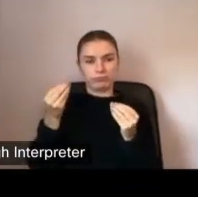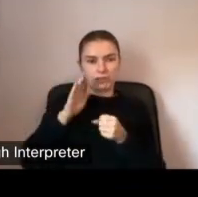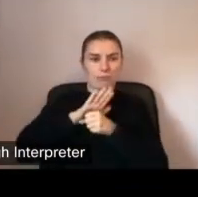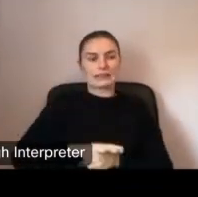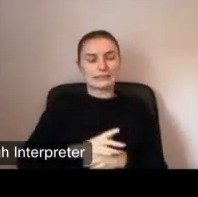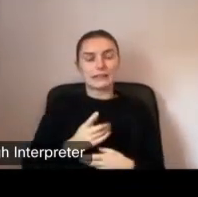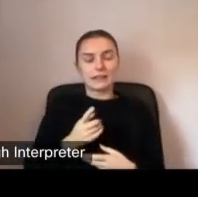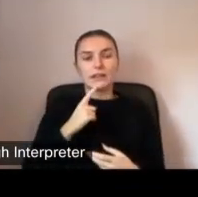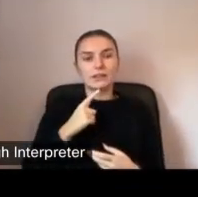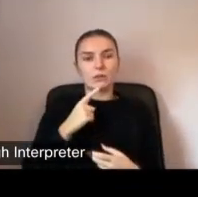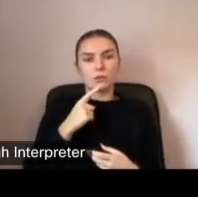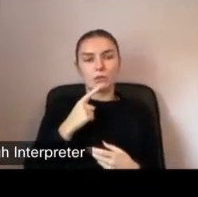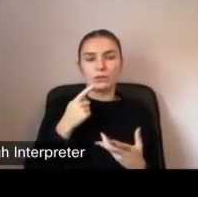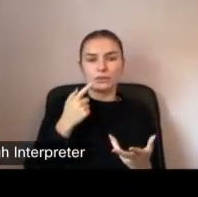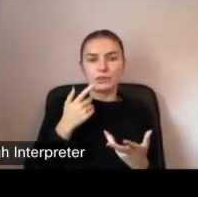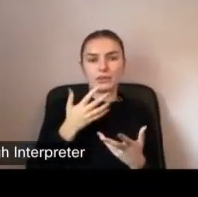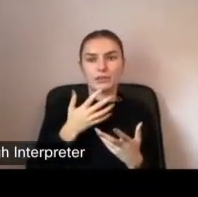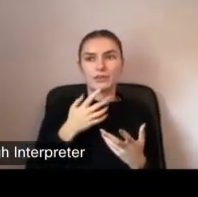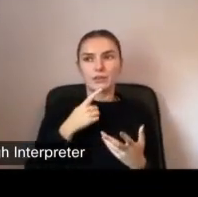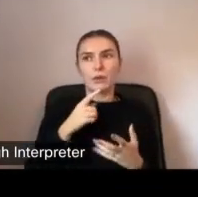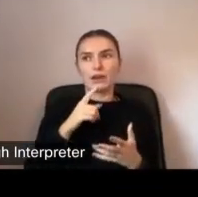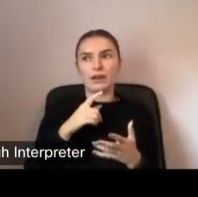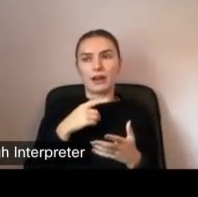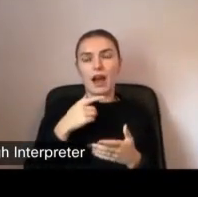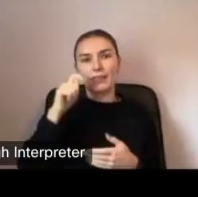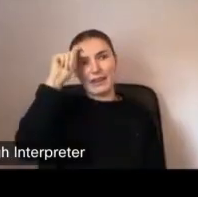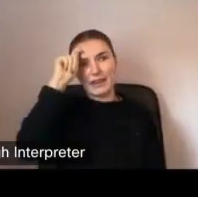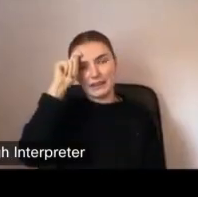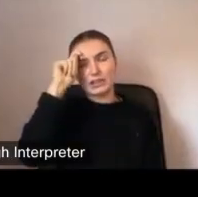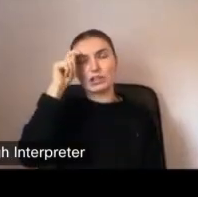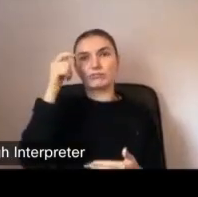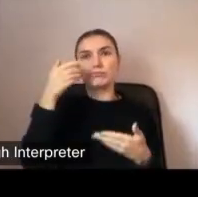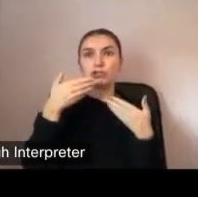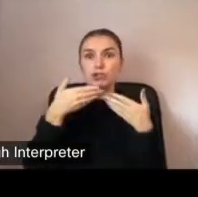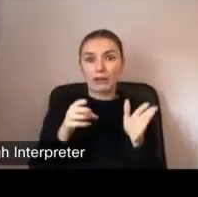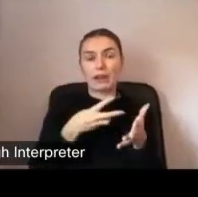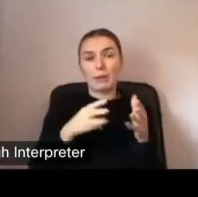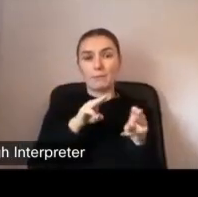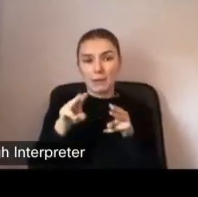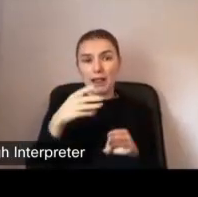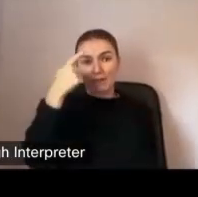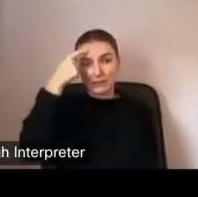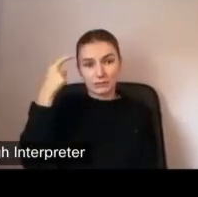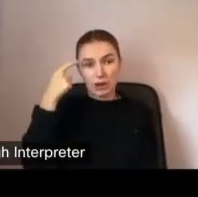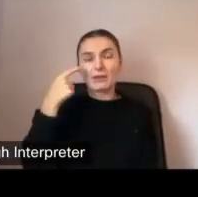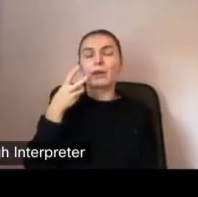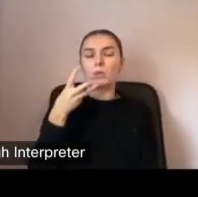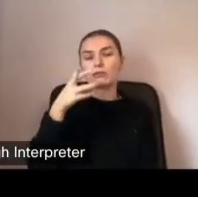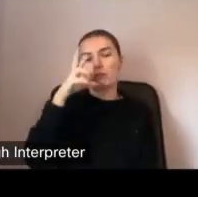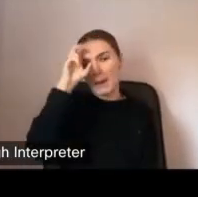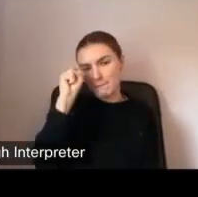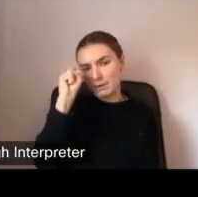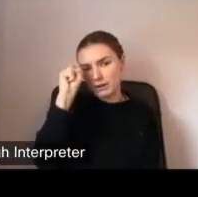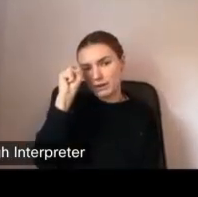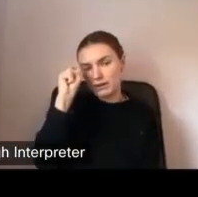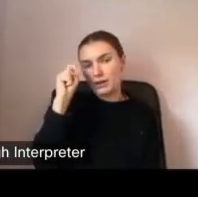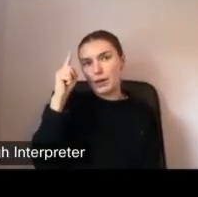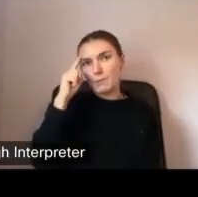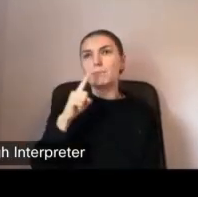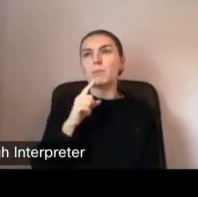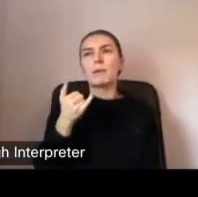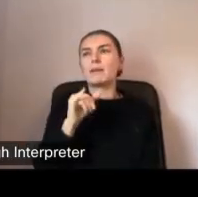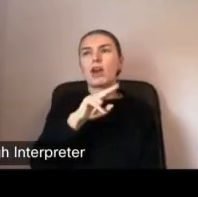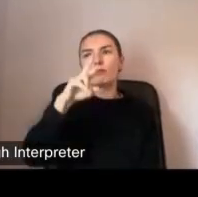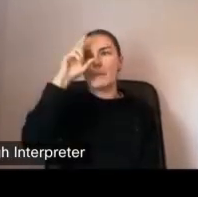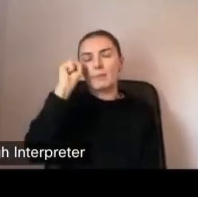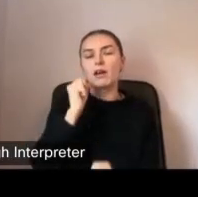it became controversial eventually. So I think generally when people have experienced trauma, they will remember that, but they mightn't remember all the